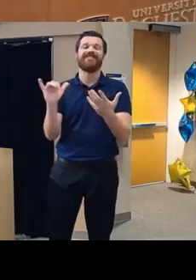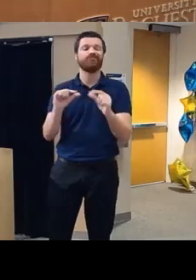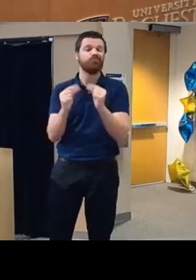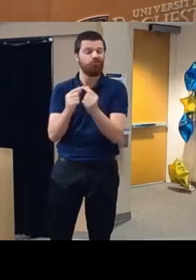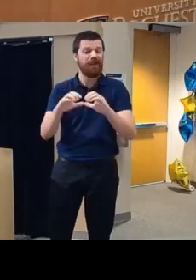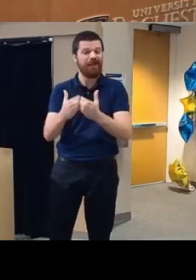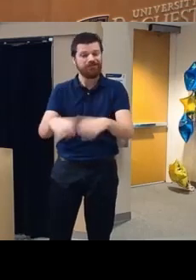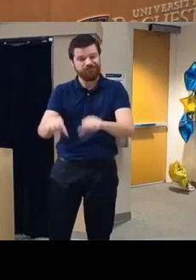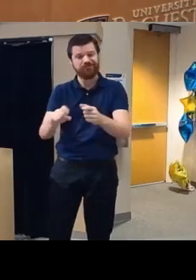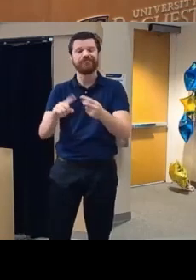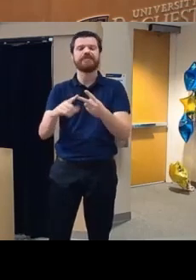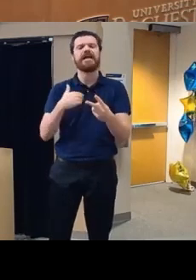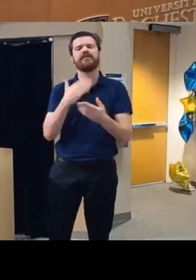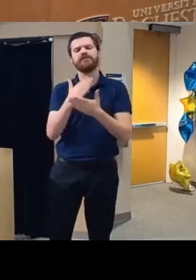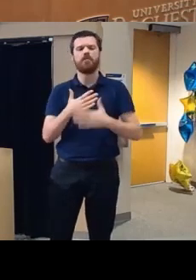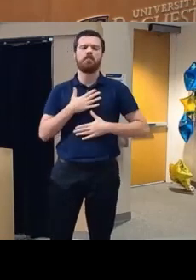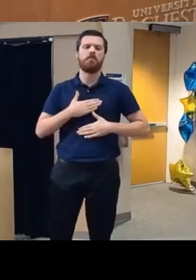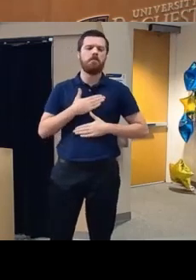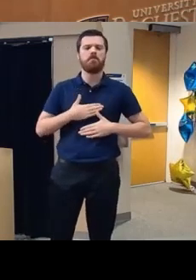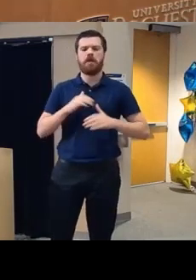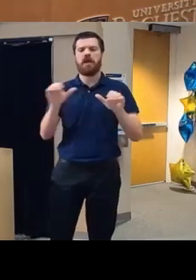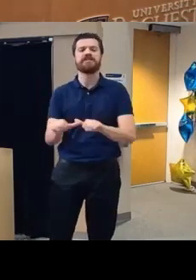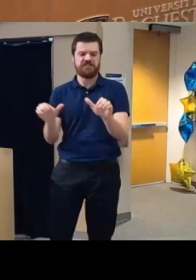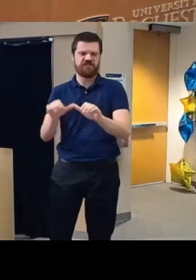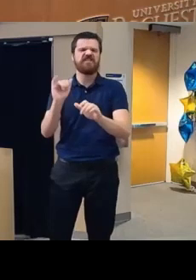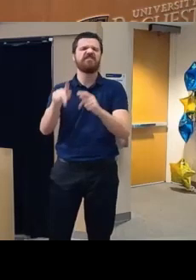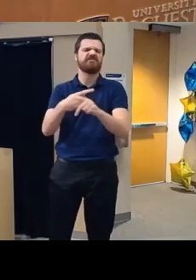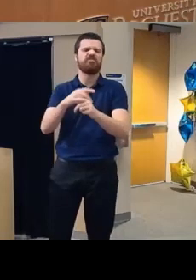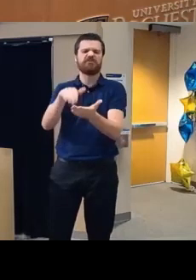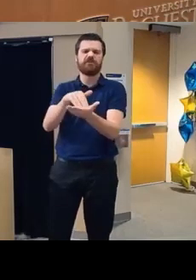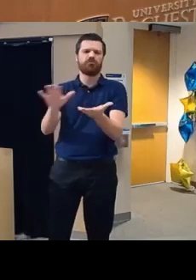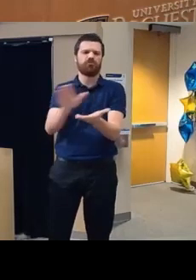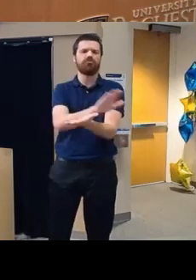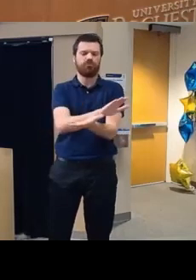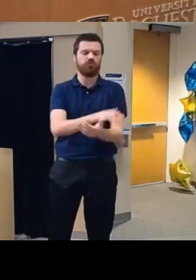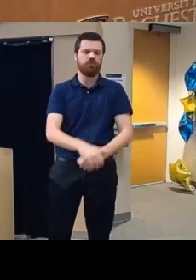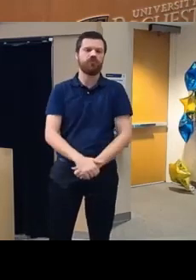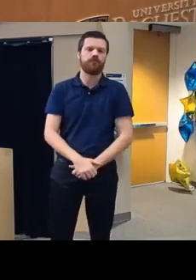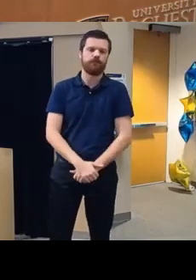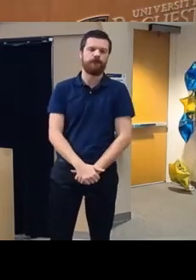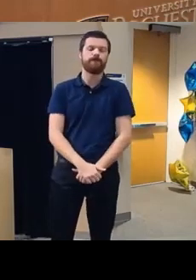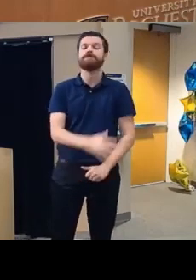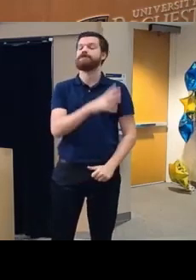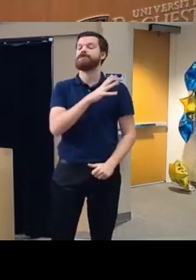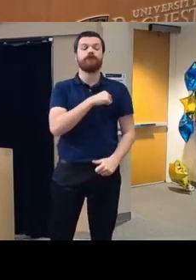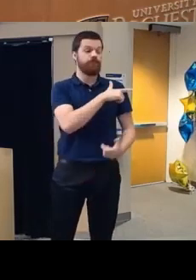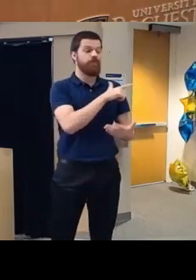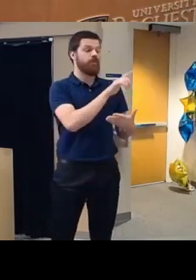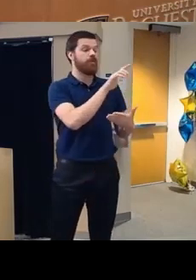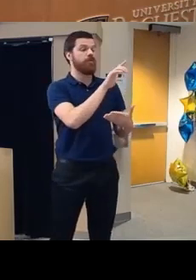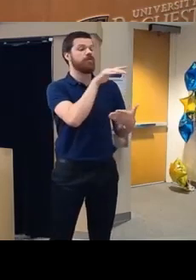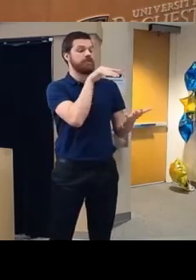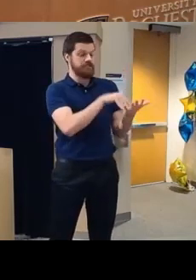group classes and to be able to have some leisure activities. So this study